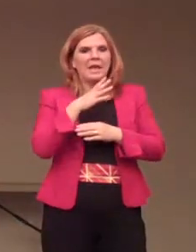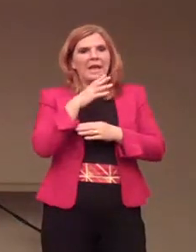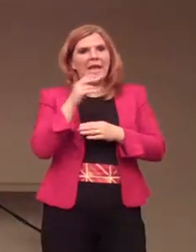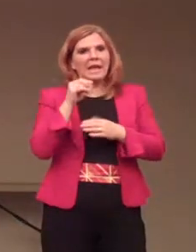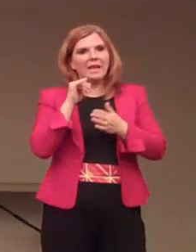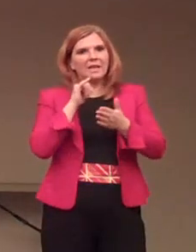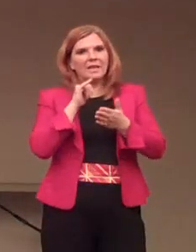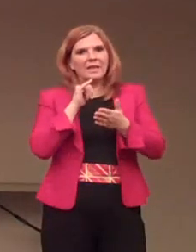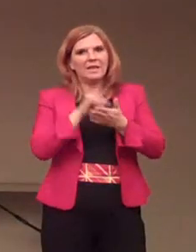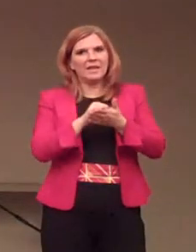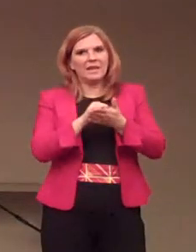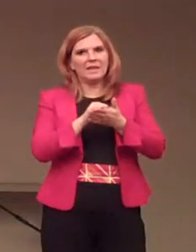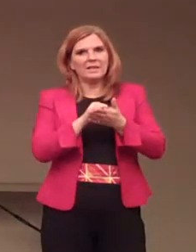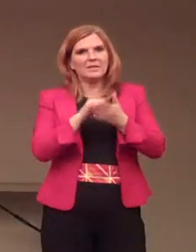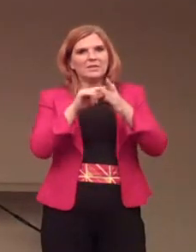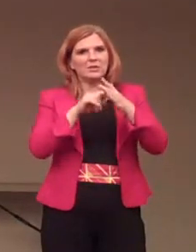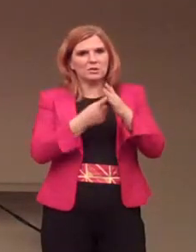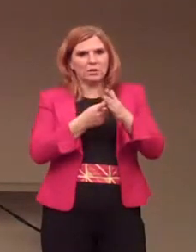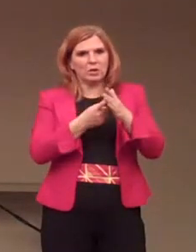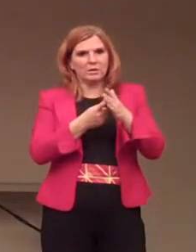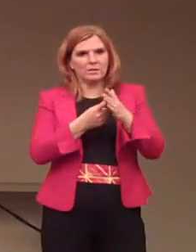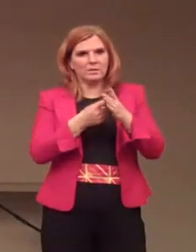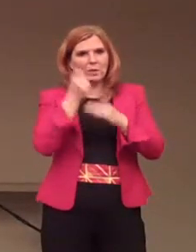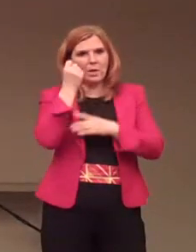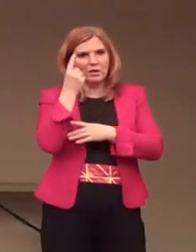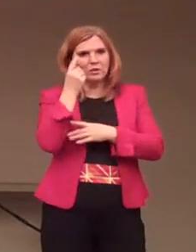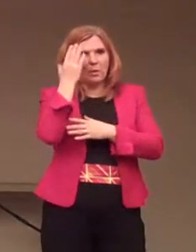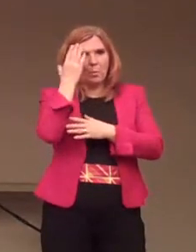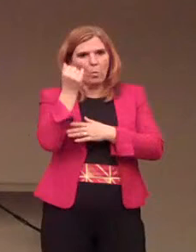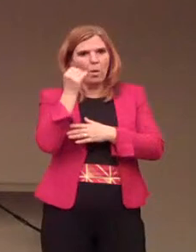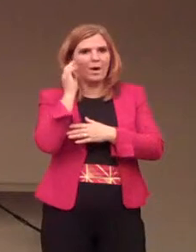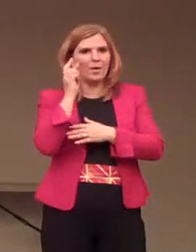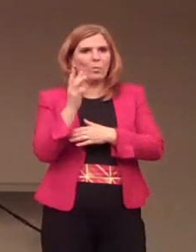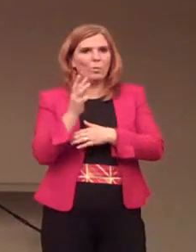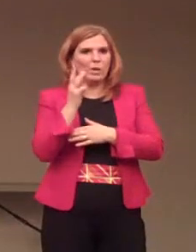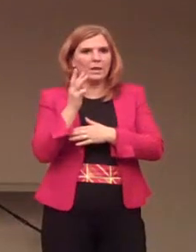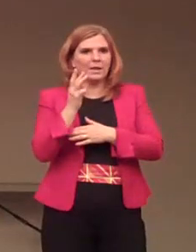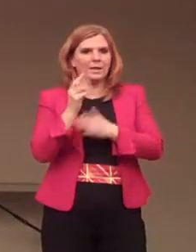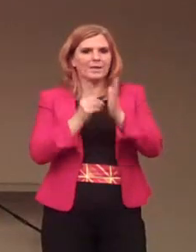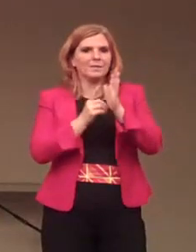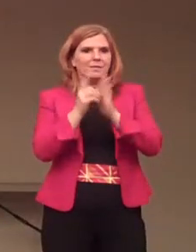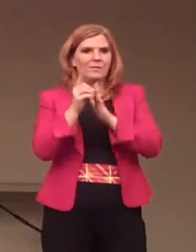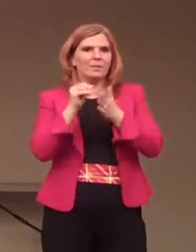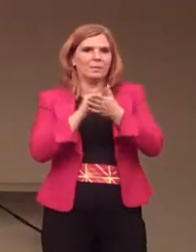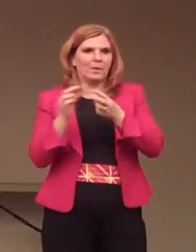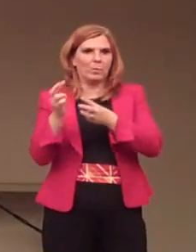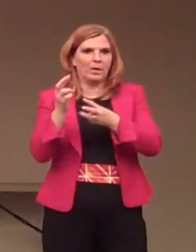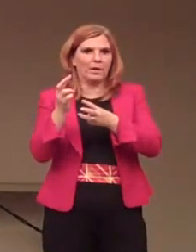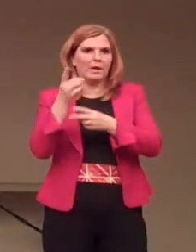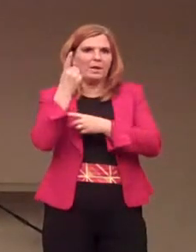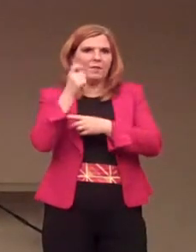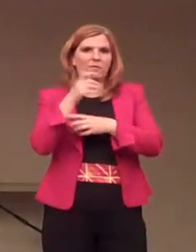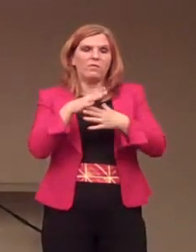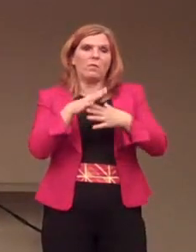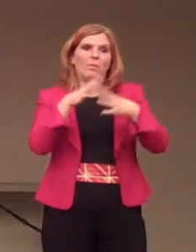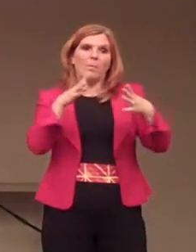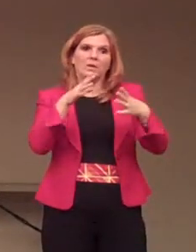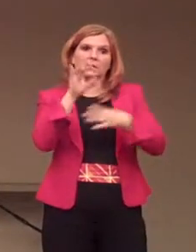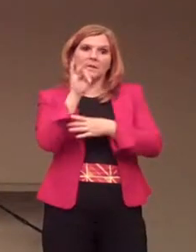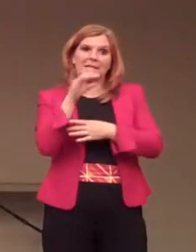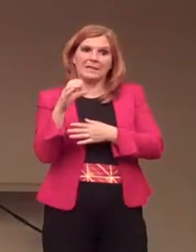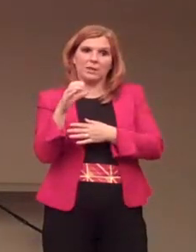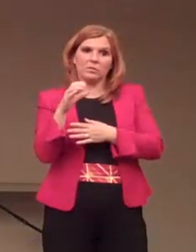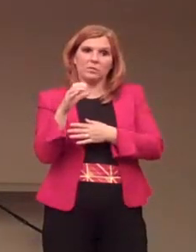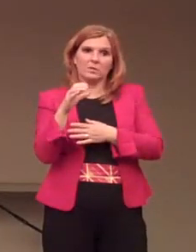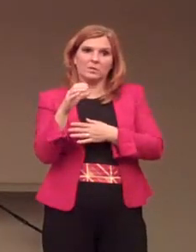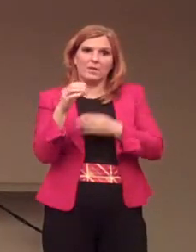And that's a key to understanding why wheeling developed the way it did. For much of the early 19th century,